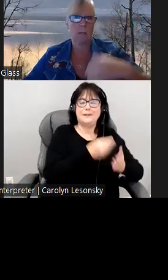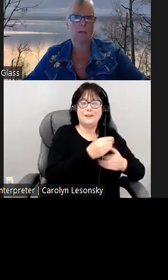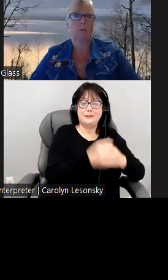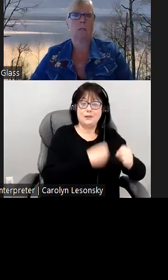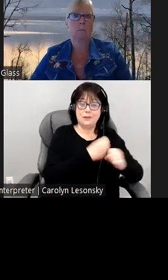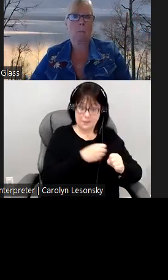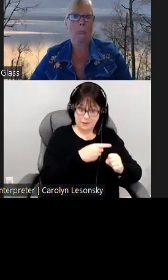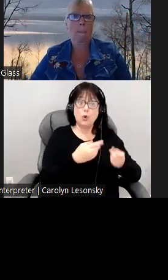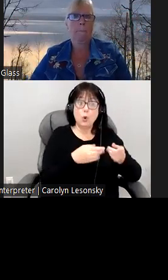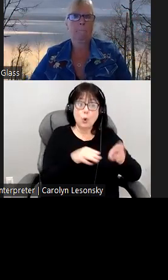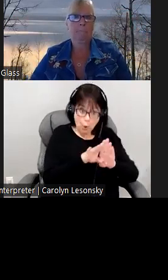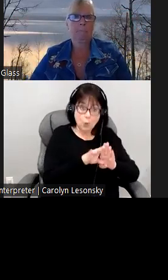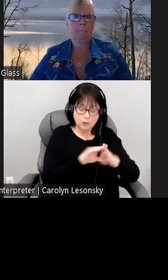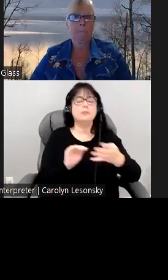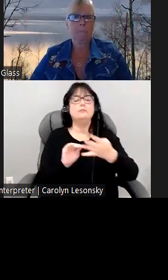Excel document.